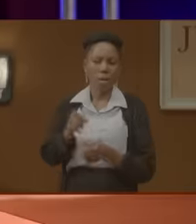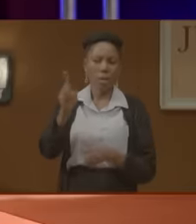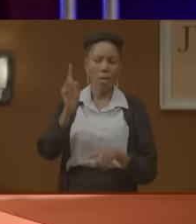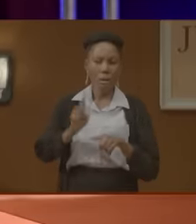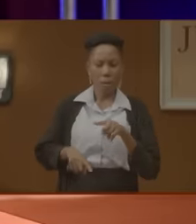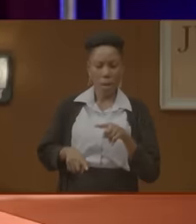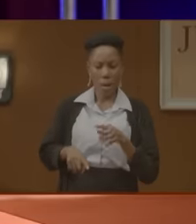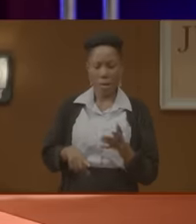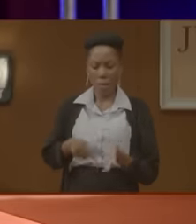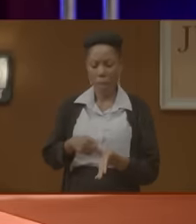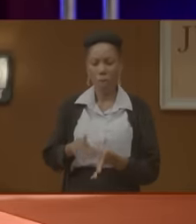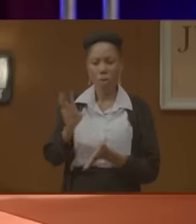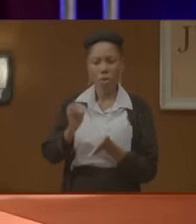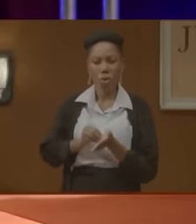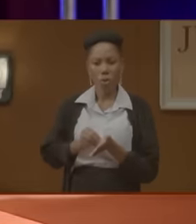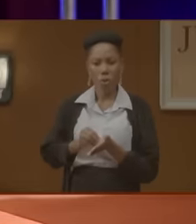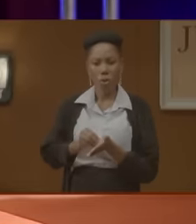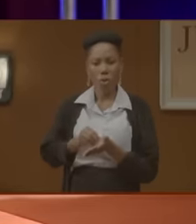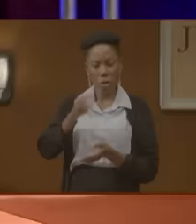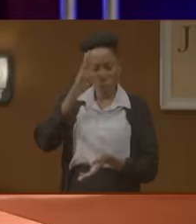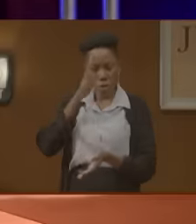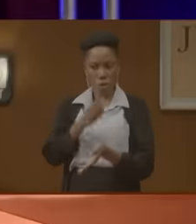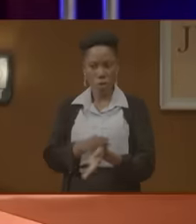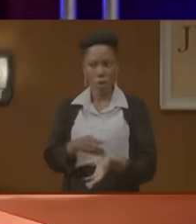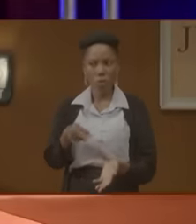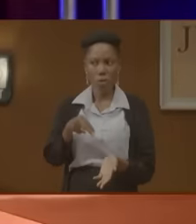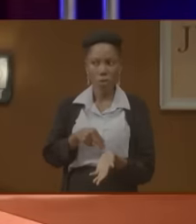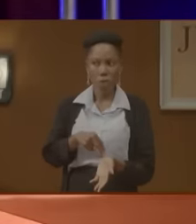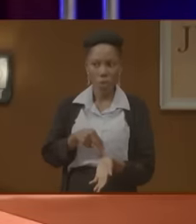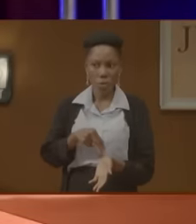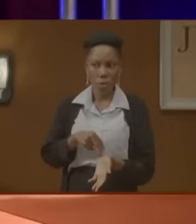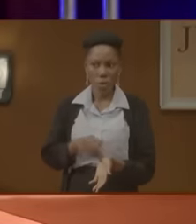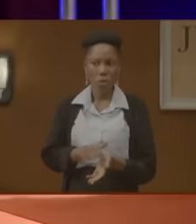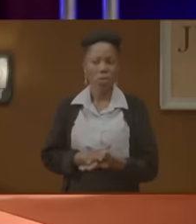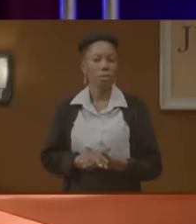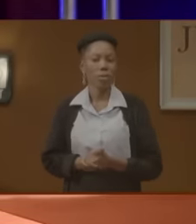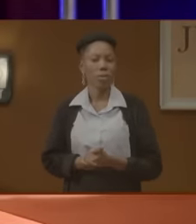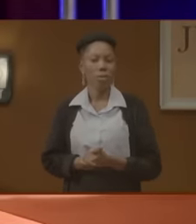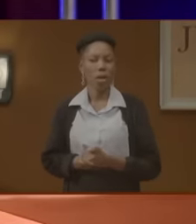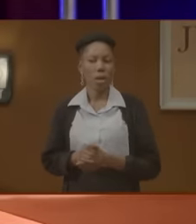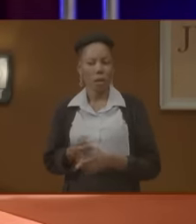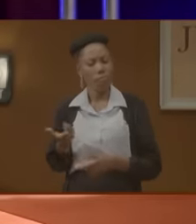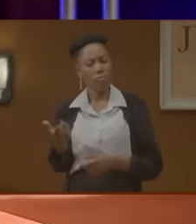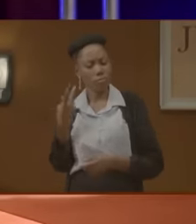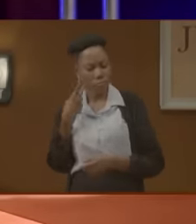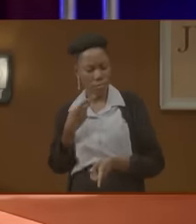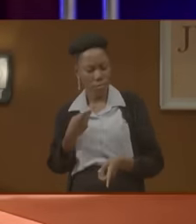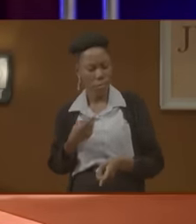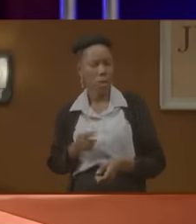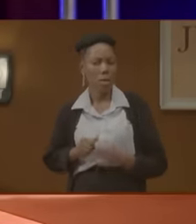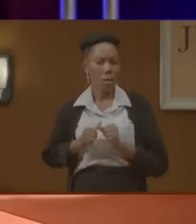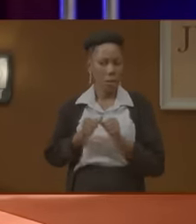he was still in nursery. I felt, okay, fine, this person has care for kids. So we got along and